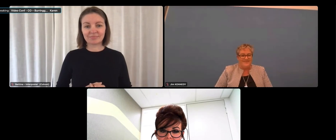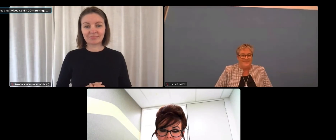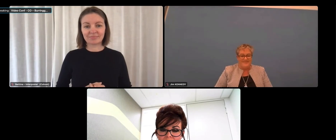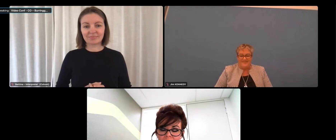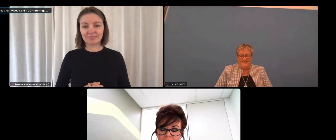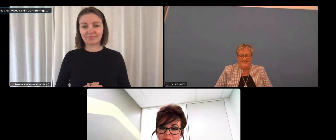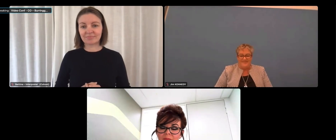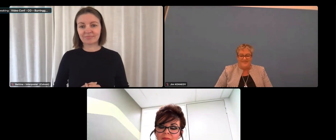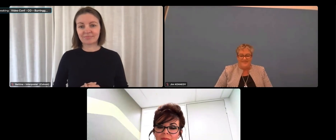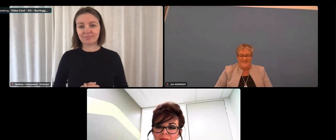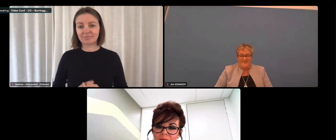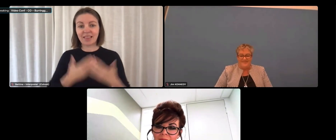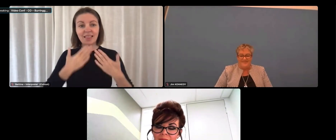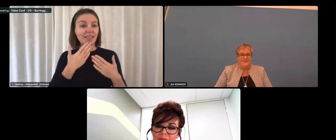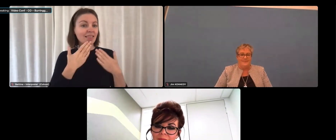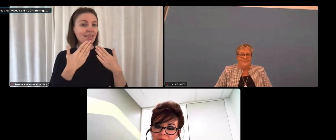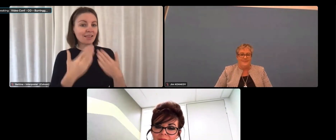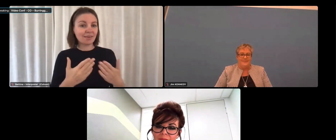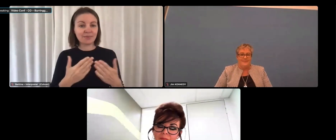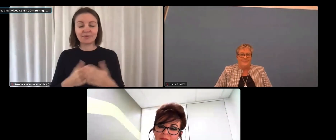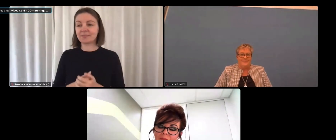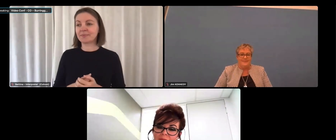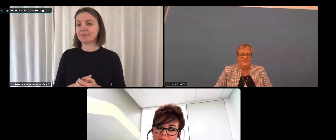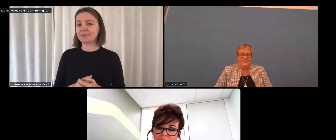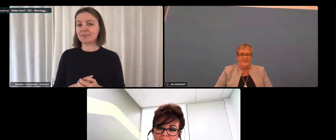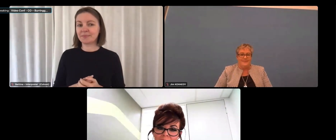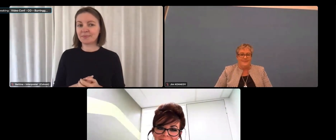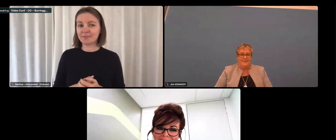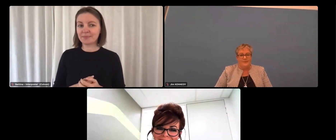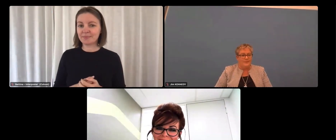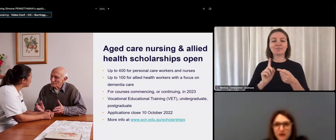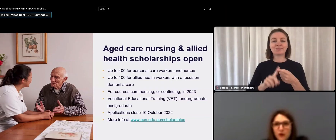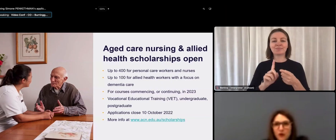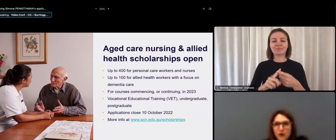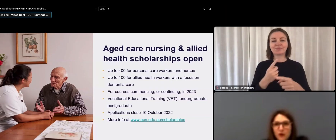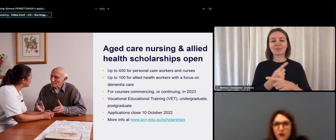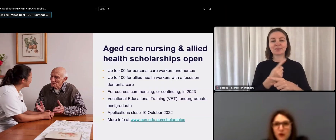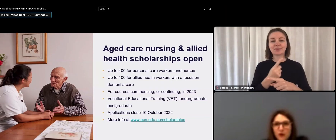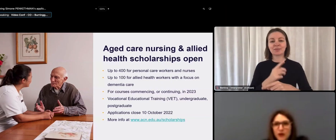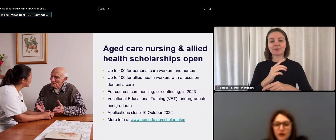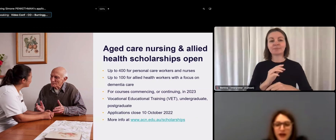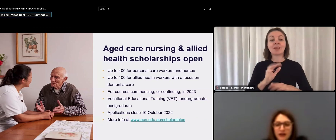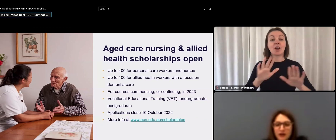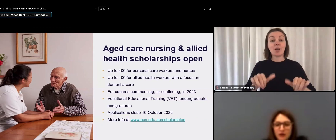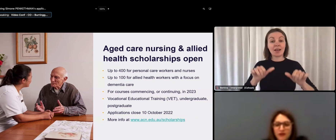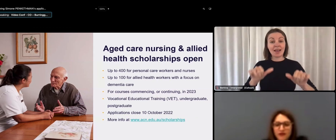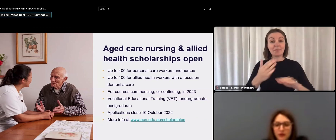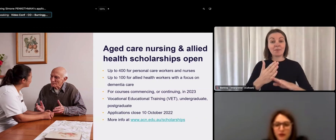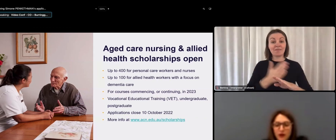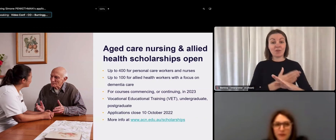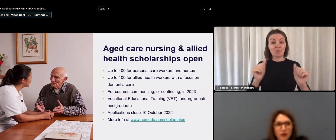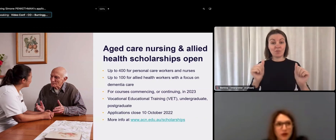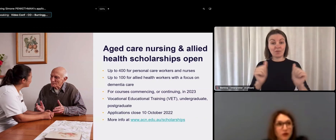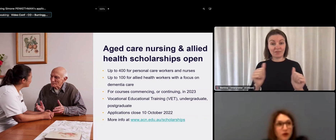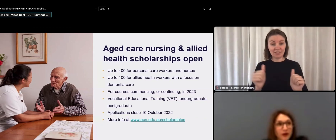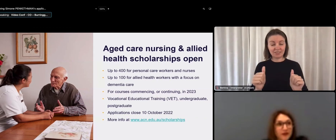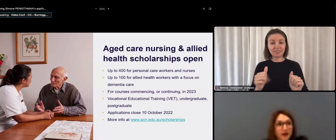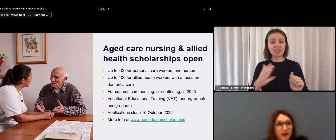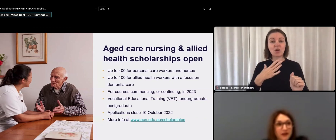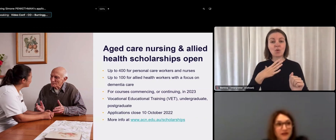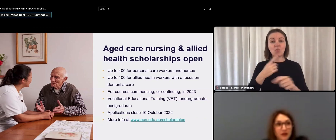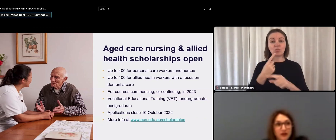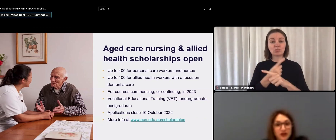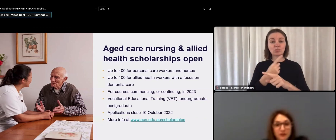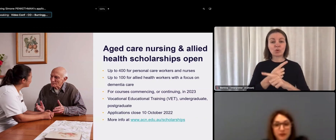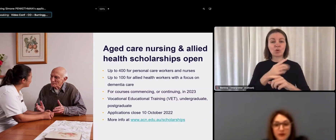Thanks, Jane, Karen and Andrea. I hope I'm back up. So before we conclude, I also want to